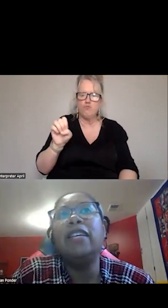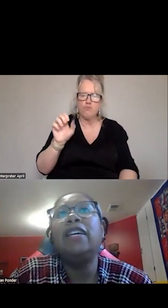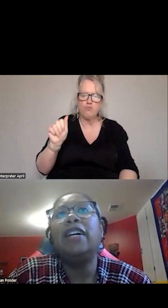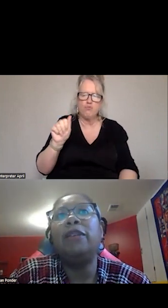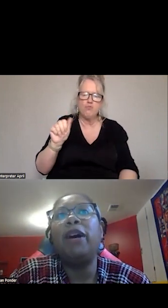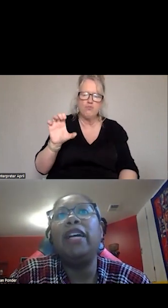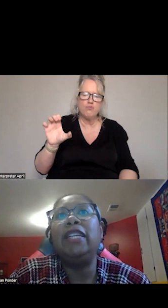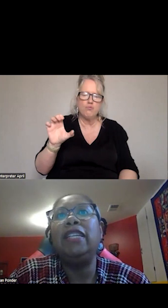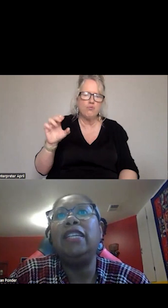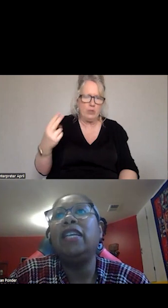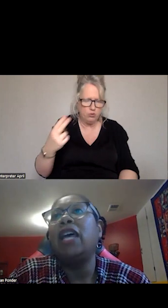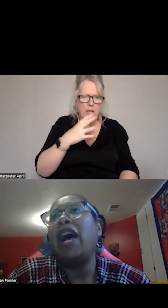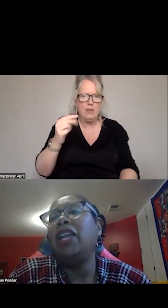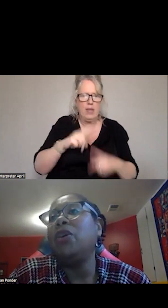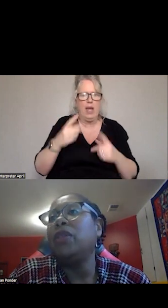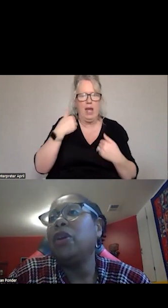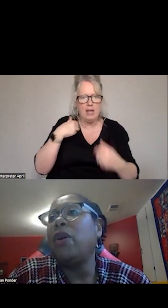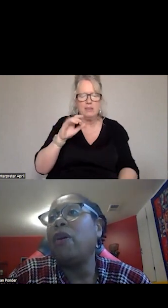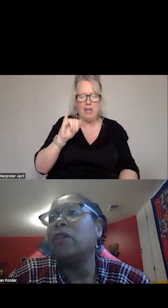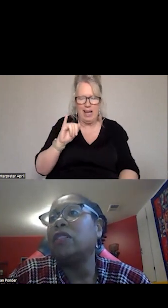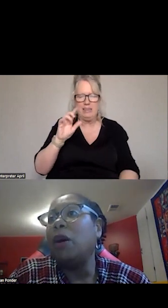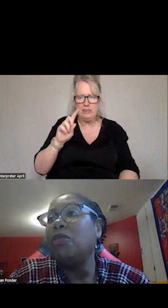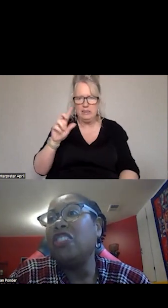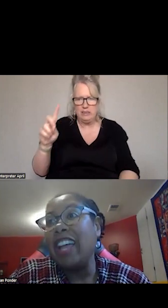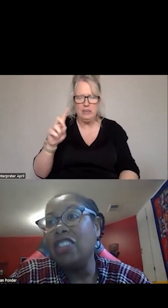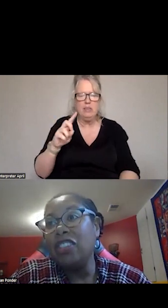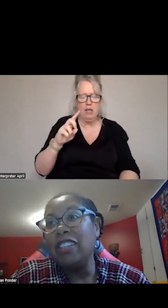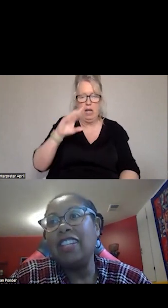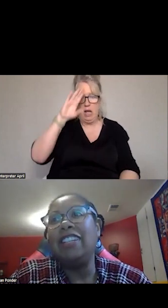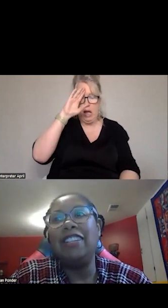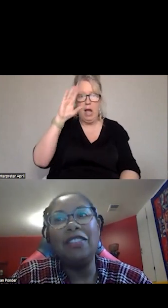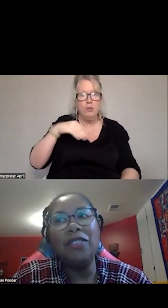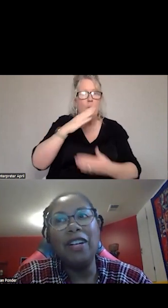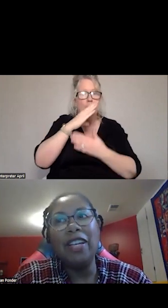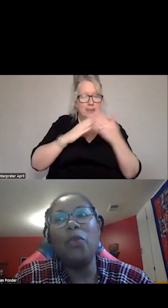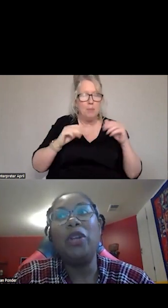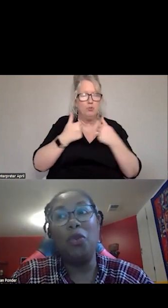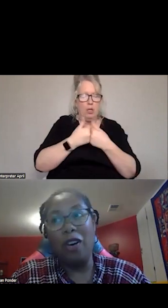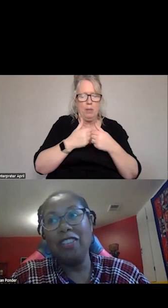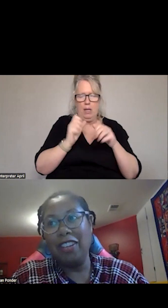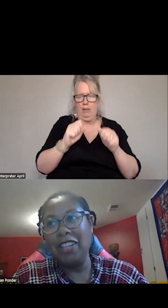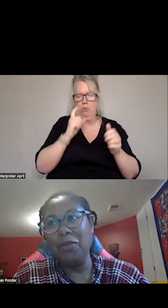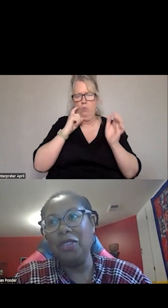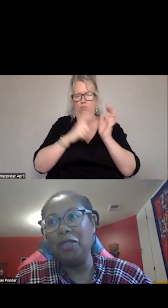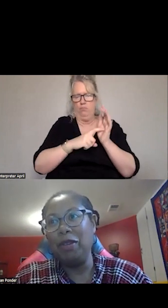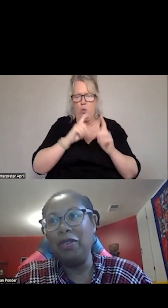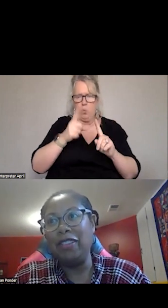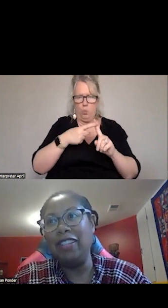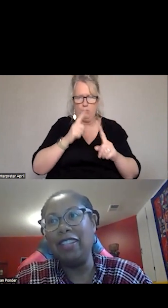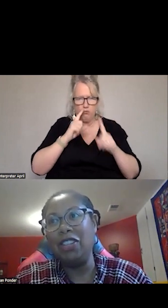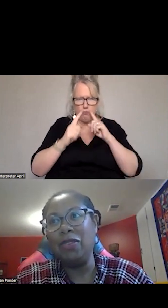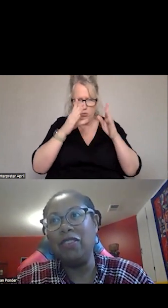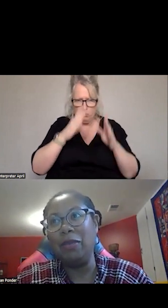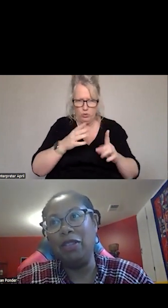has IDD. I know that there are some challenges in identifying when you are talking to somebody who has